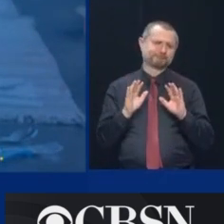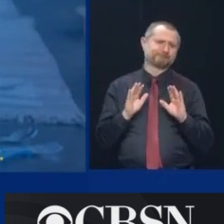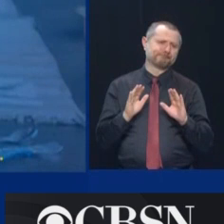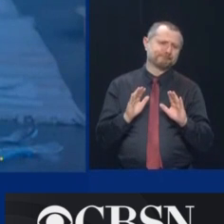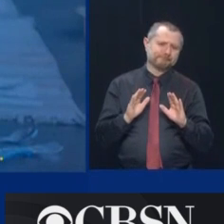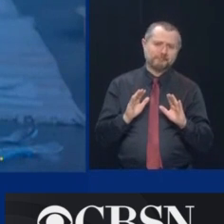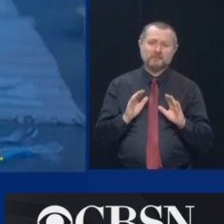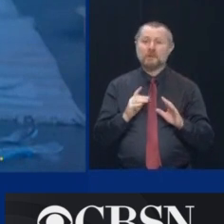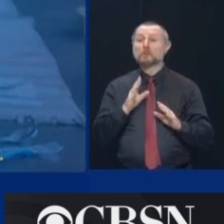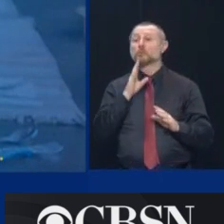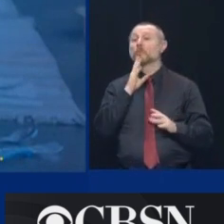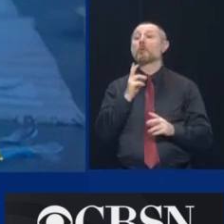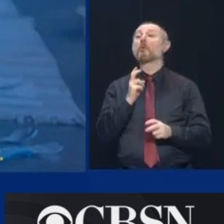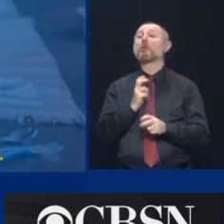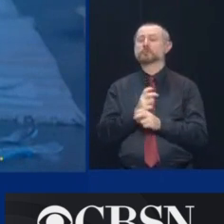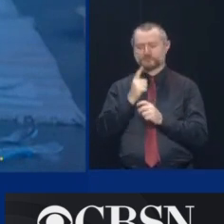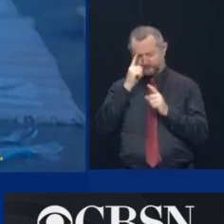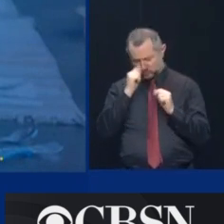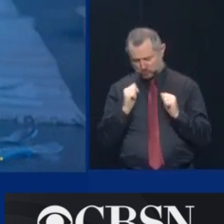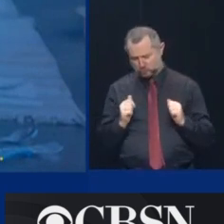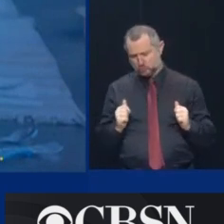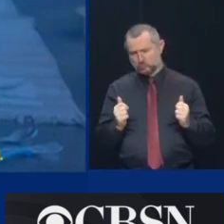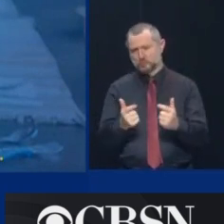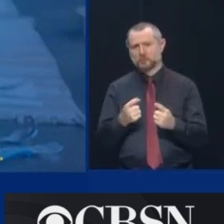It's all been hard.